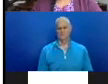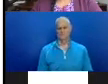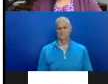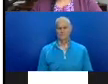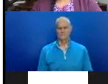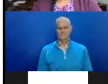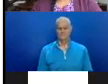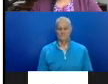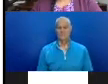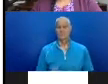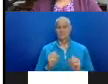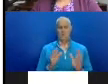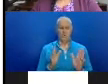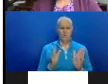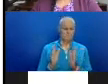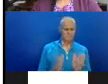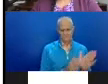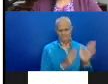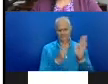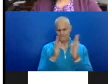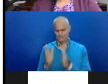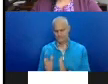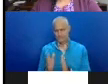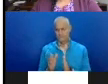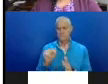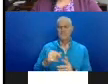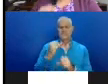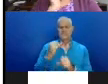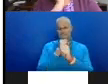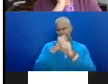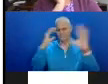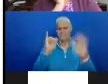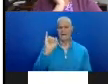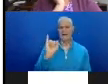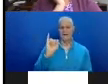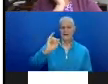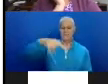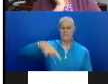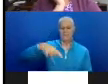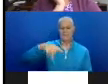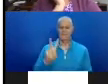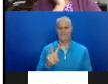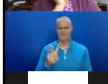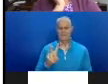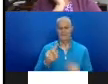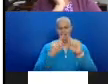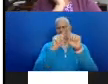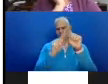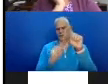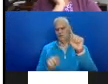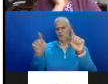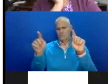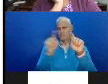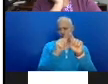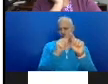So I just want to move then to talking about this idea of the IPV Repair Triangle. And